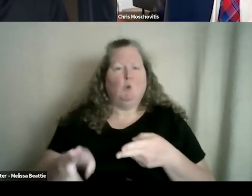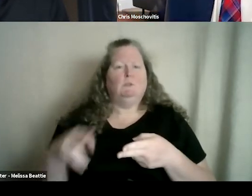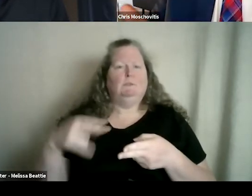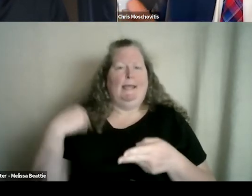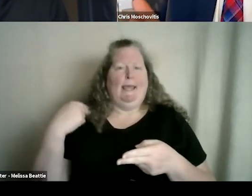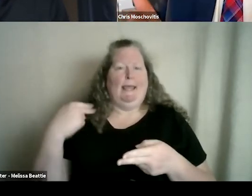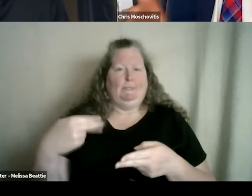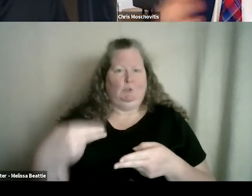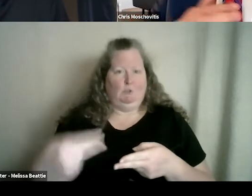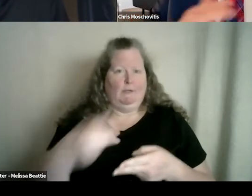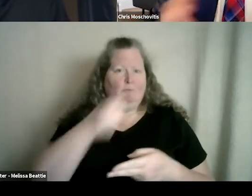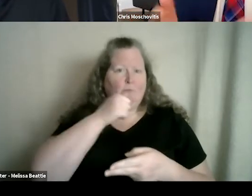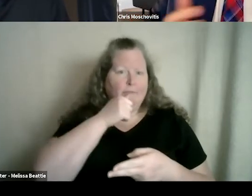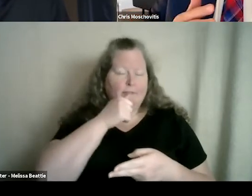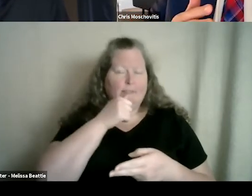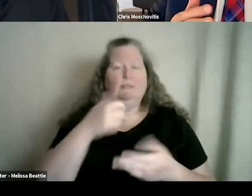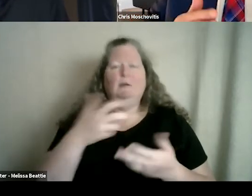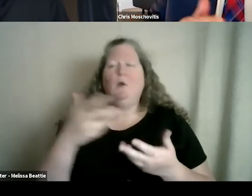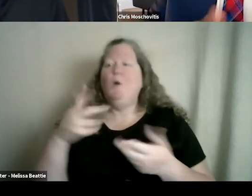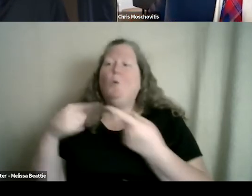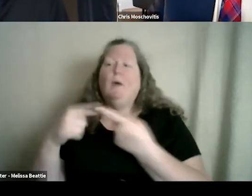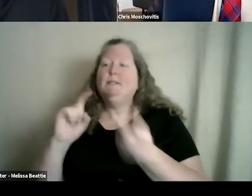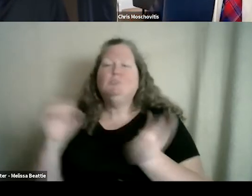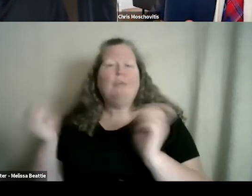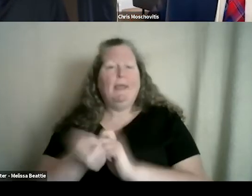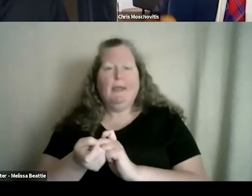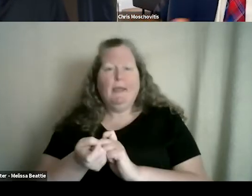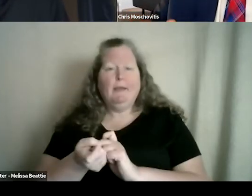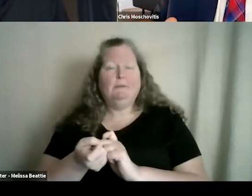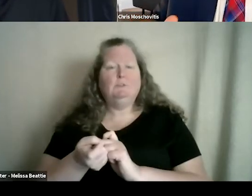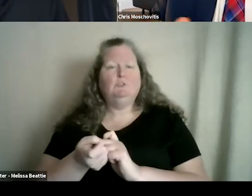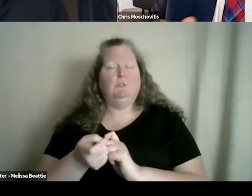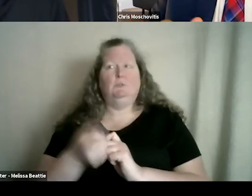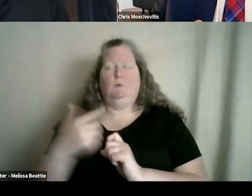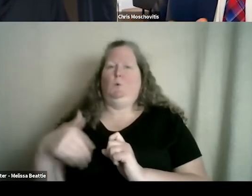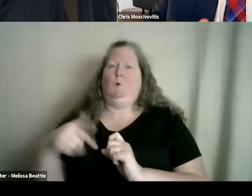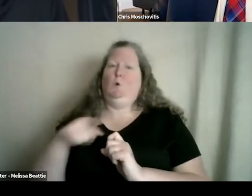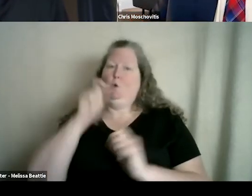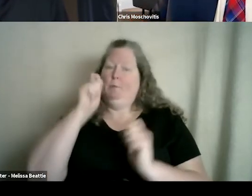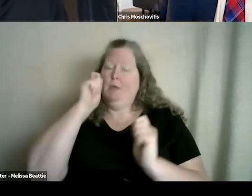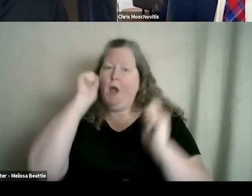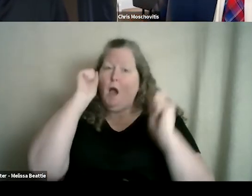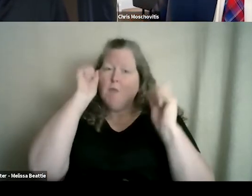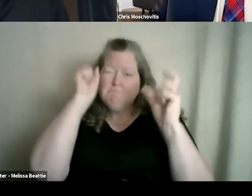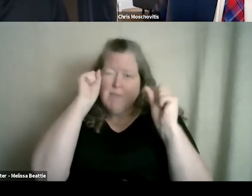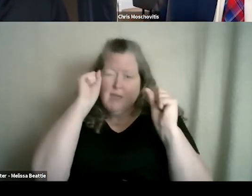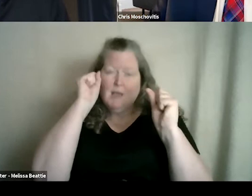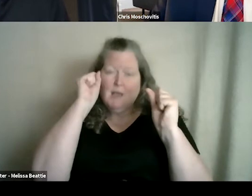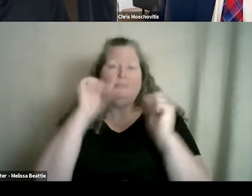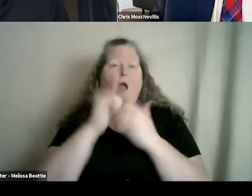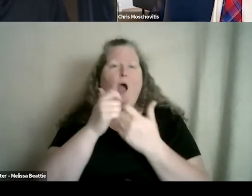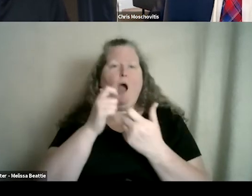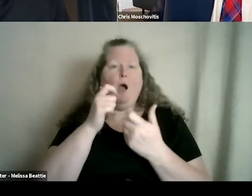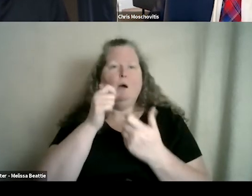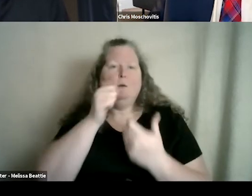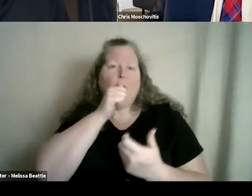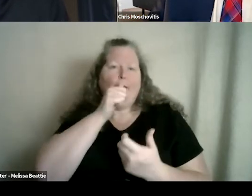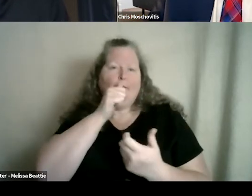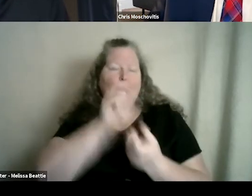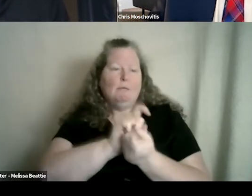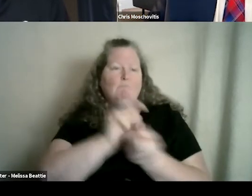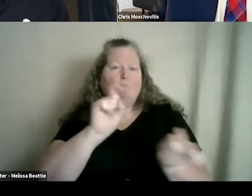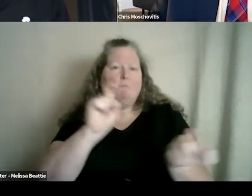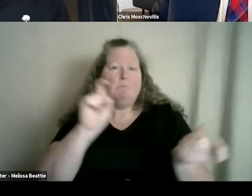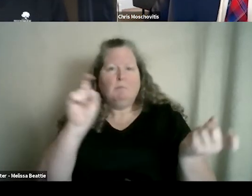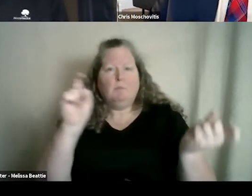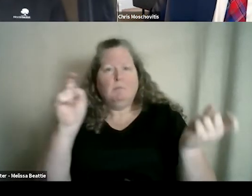antiquity? When did privacy change? And you would actually be amazed how privacy has evolved over